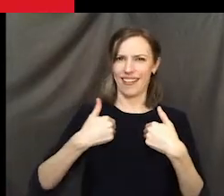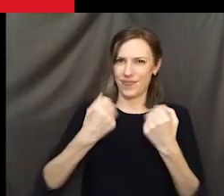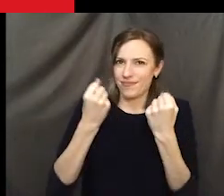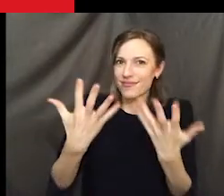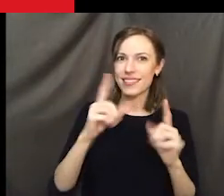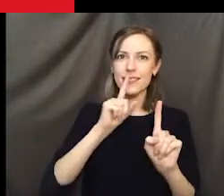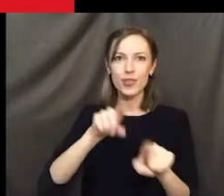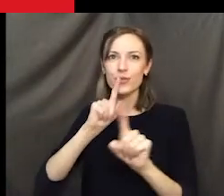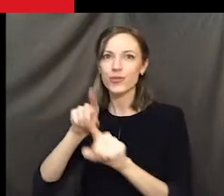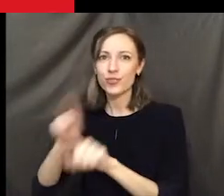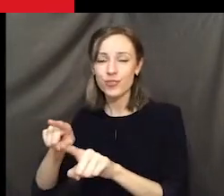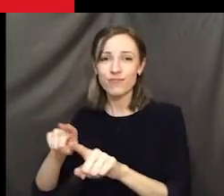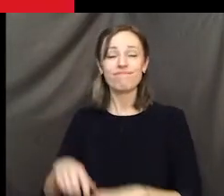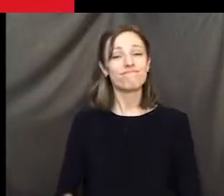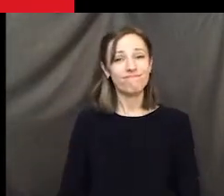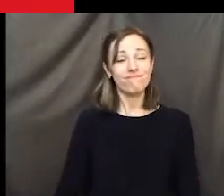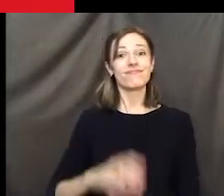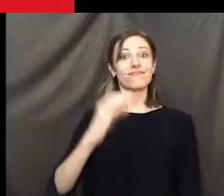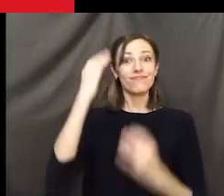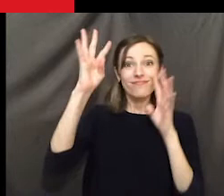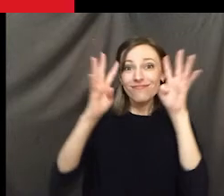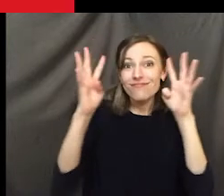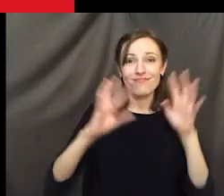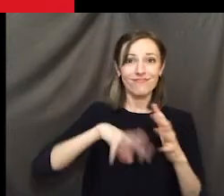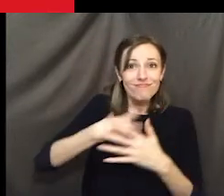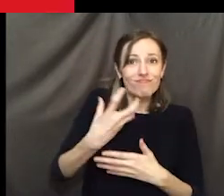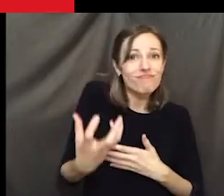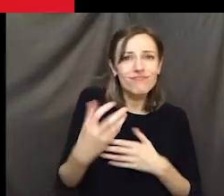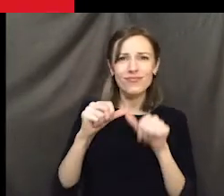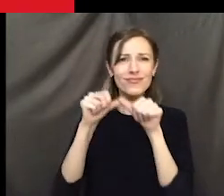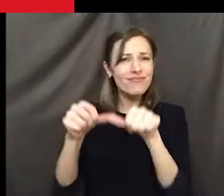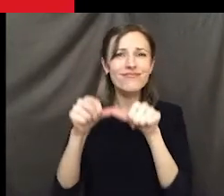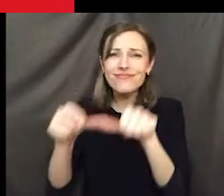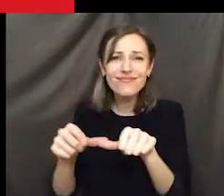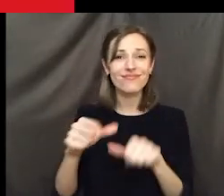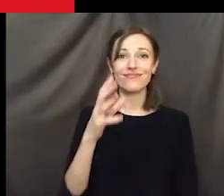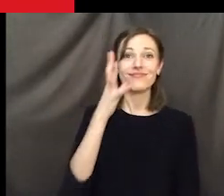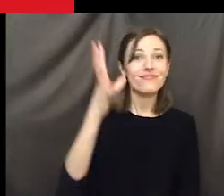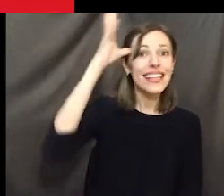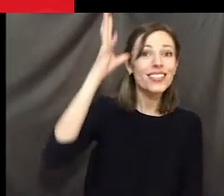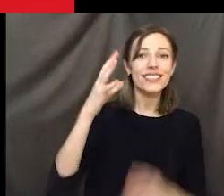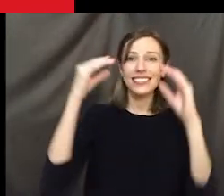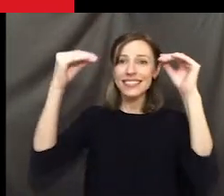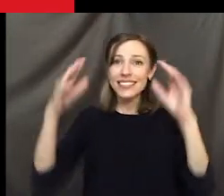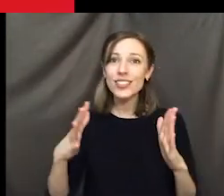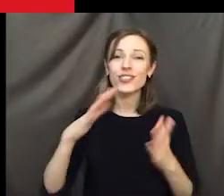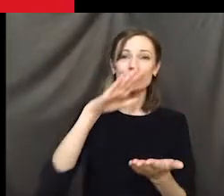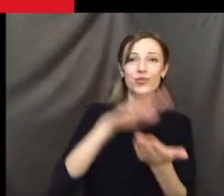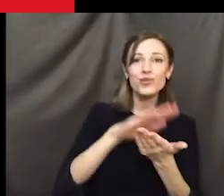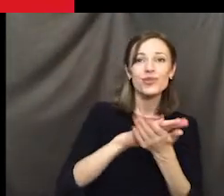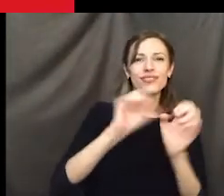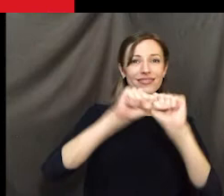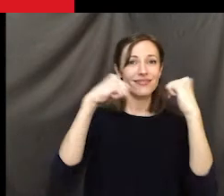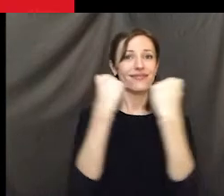teachers, schools, and societies can help children see many ways to answer a single question. This is where learning through play comes